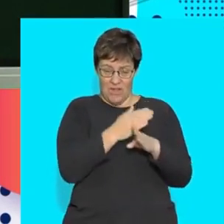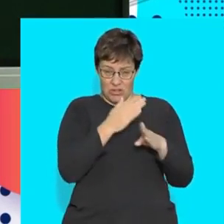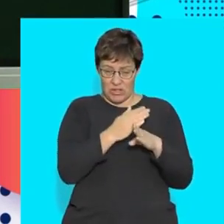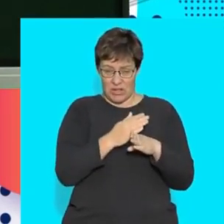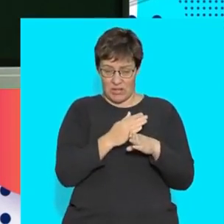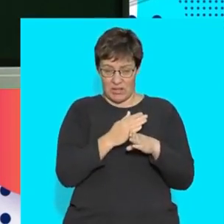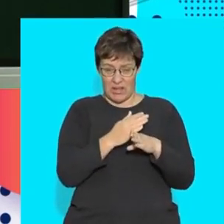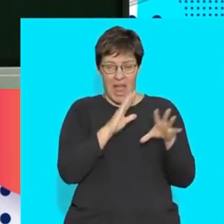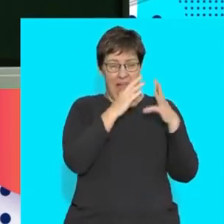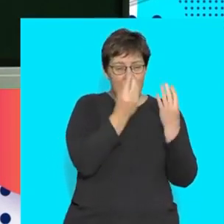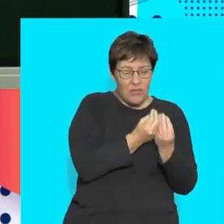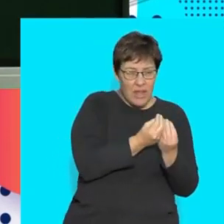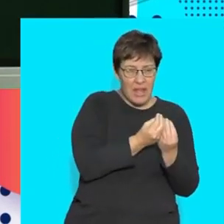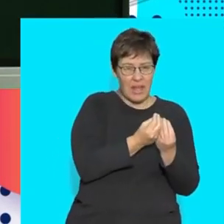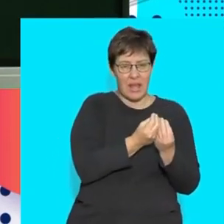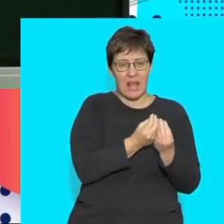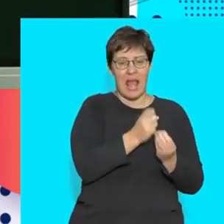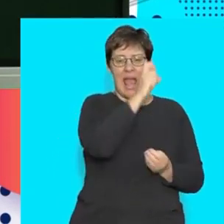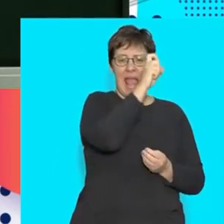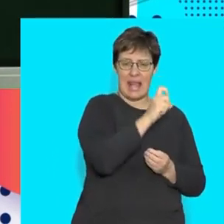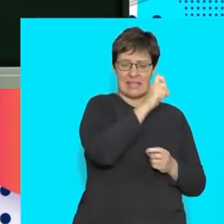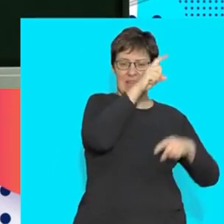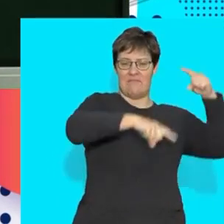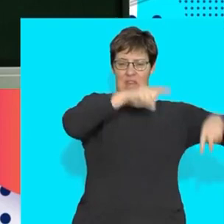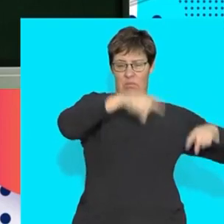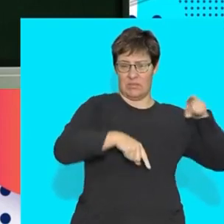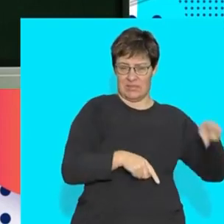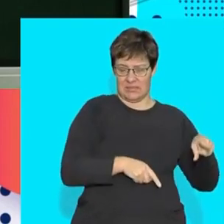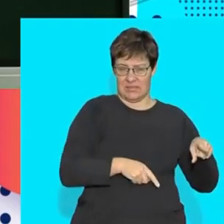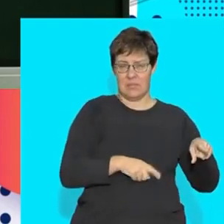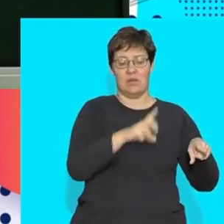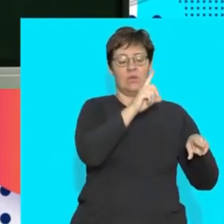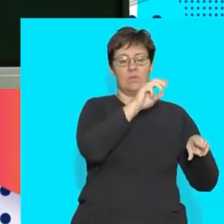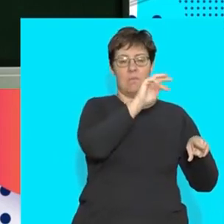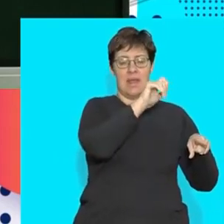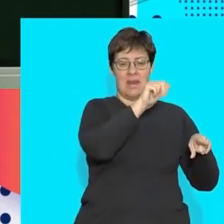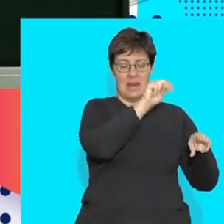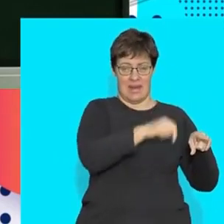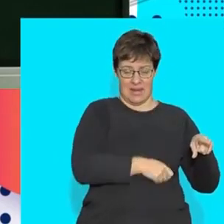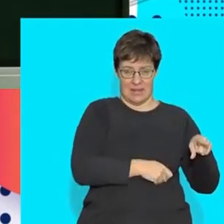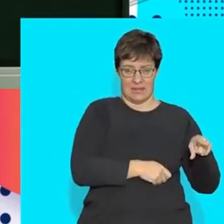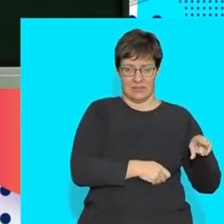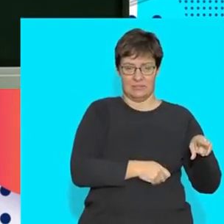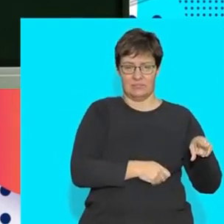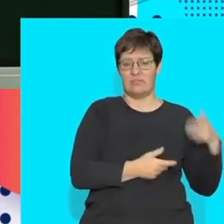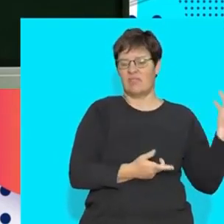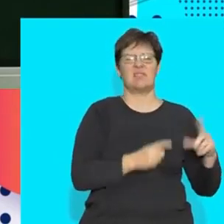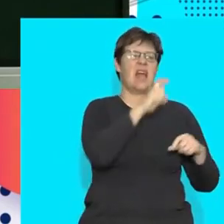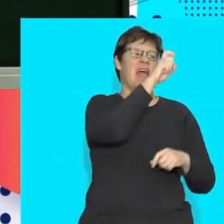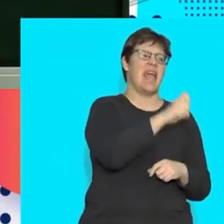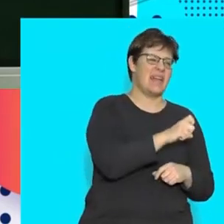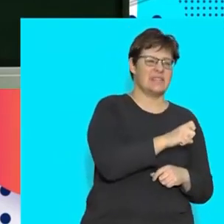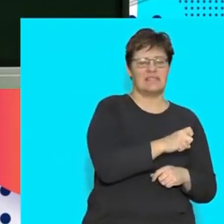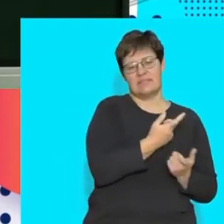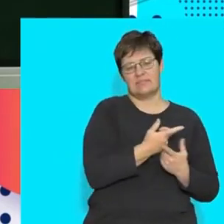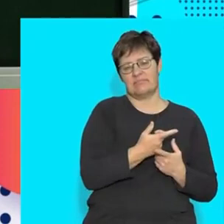So everything that we consider an x variable is called a domain. So normally it's written as x is